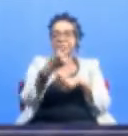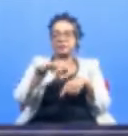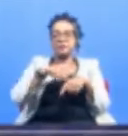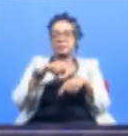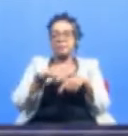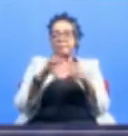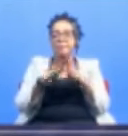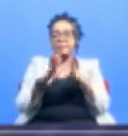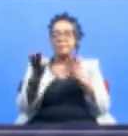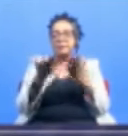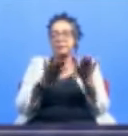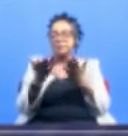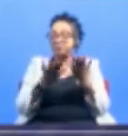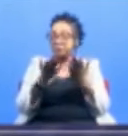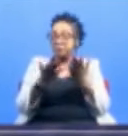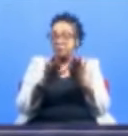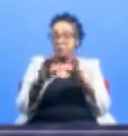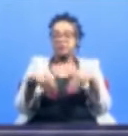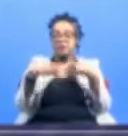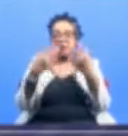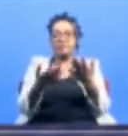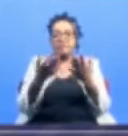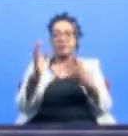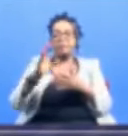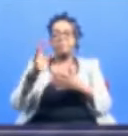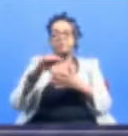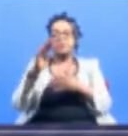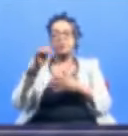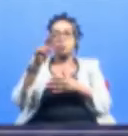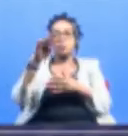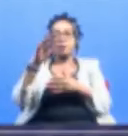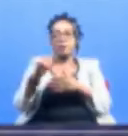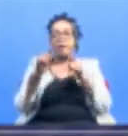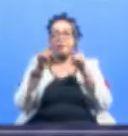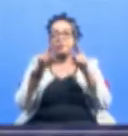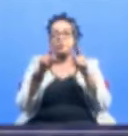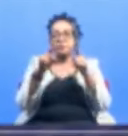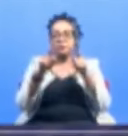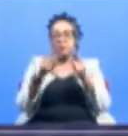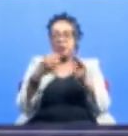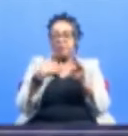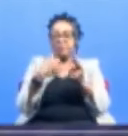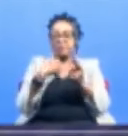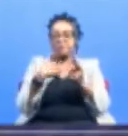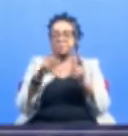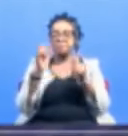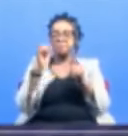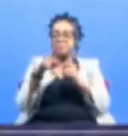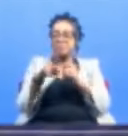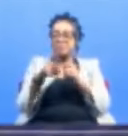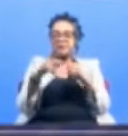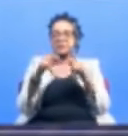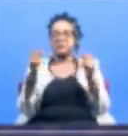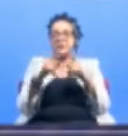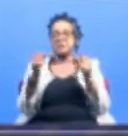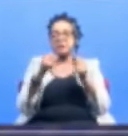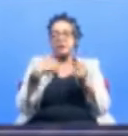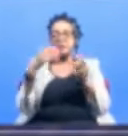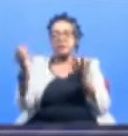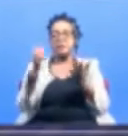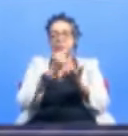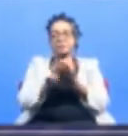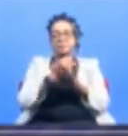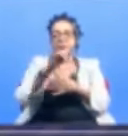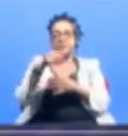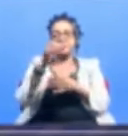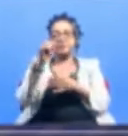Performance and Delivery Cabinet Secretary Moses Kuria accused him of forging a text from him ascribing the appointment of Jackie Maribe